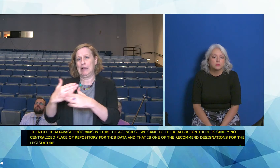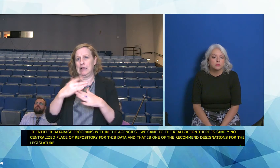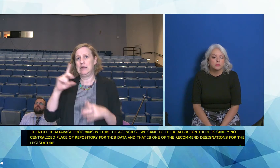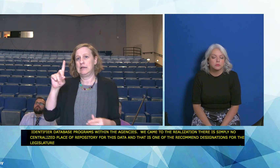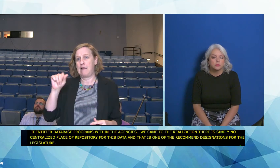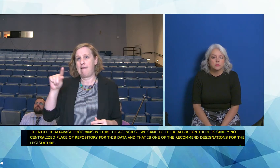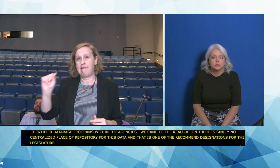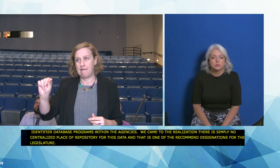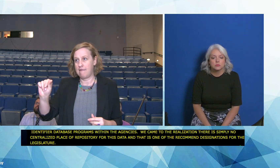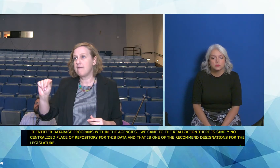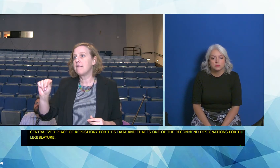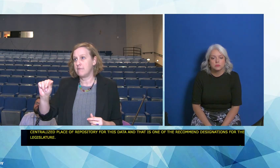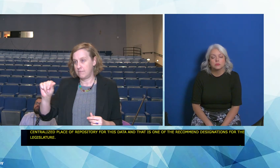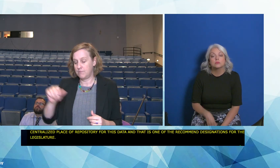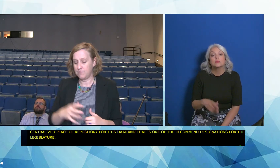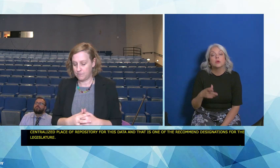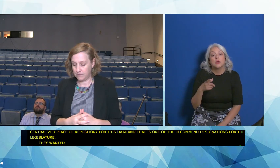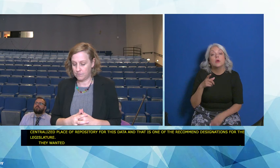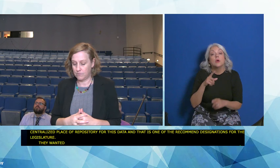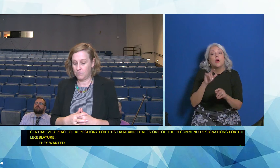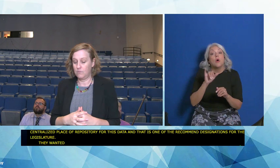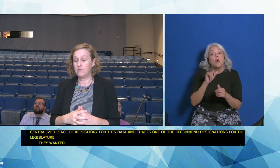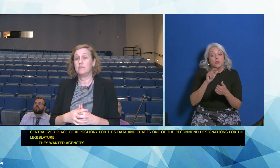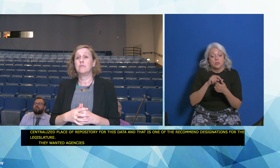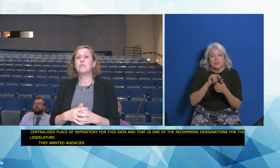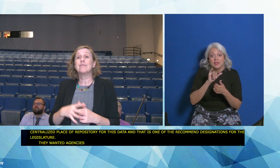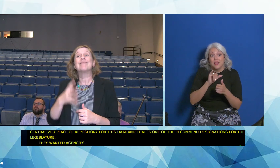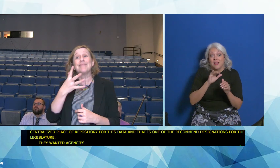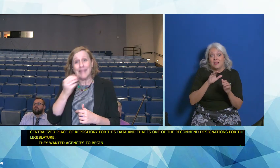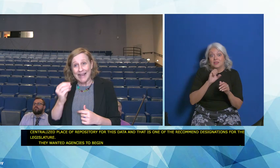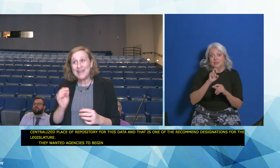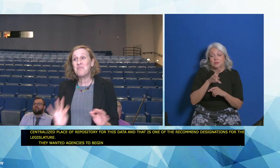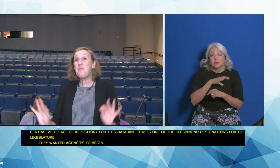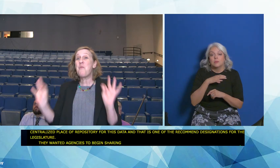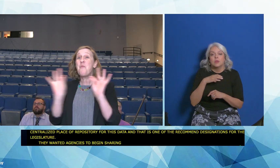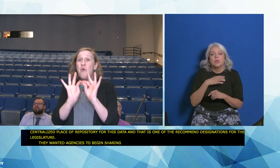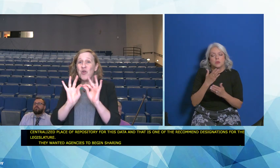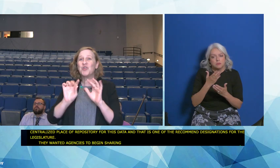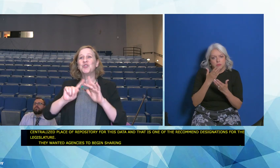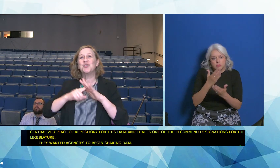They also wanted agencies to begin sharing data.